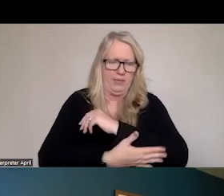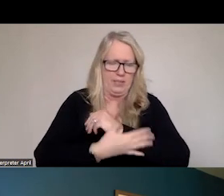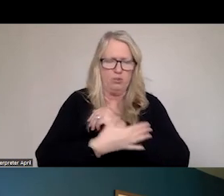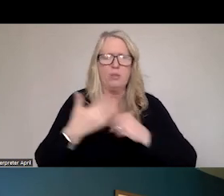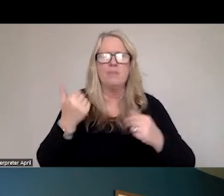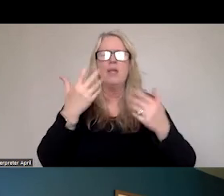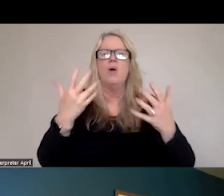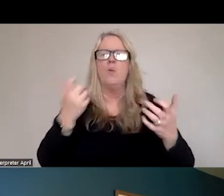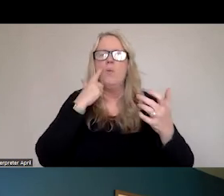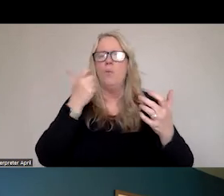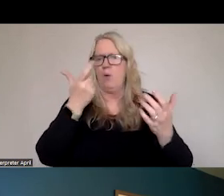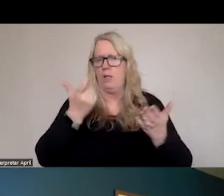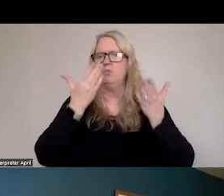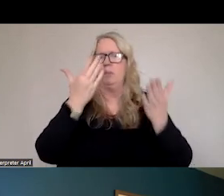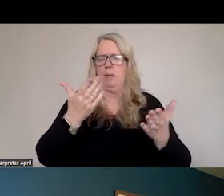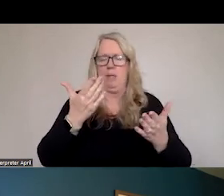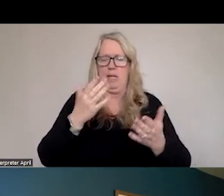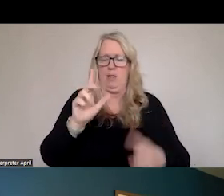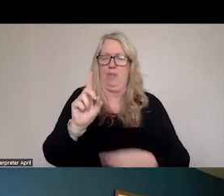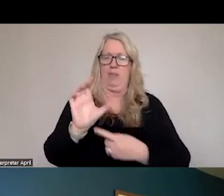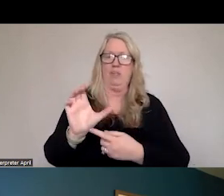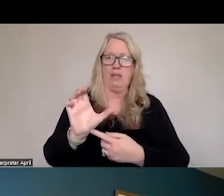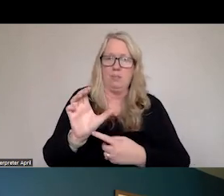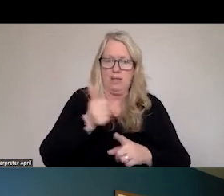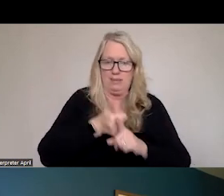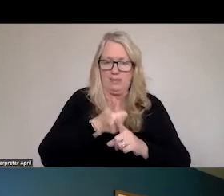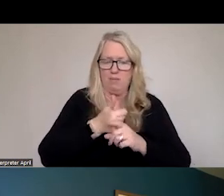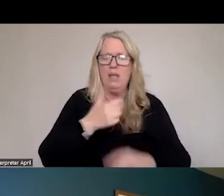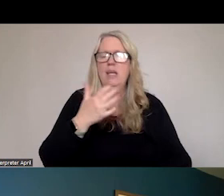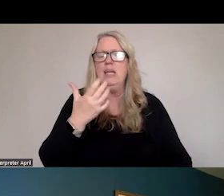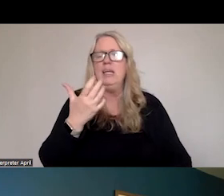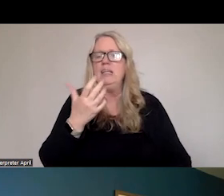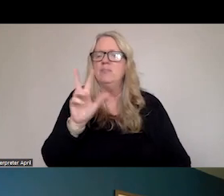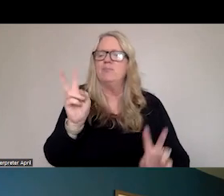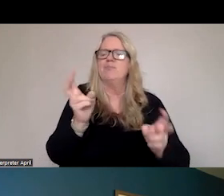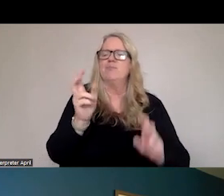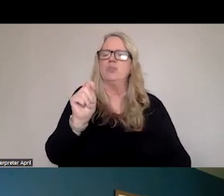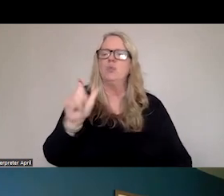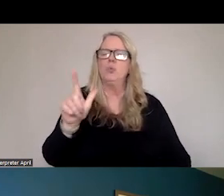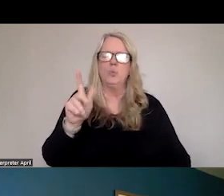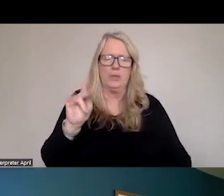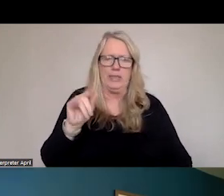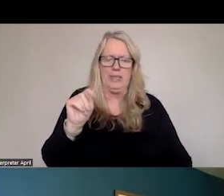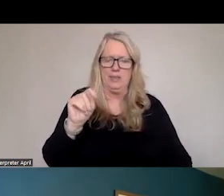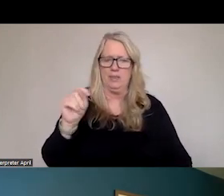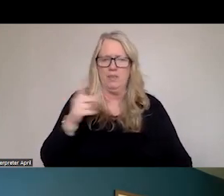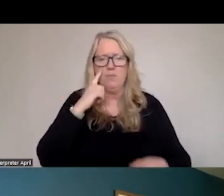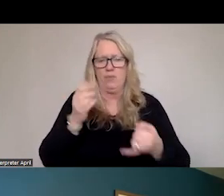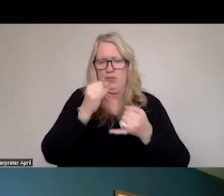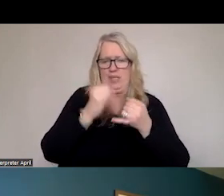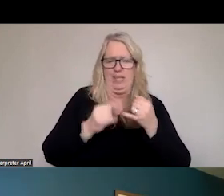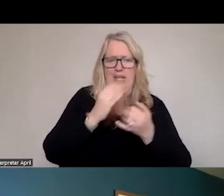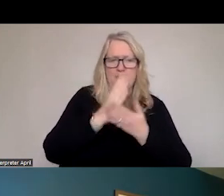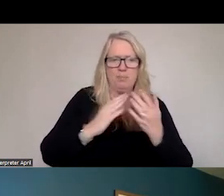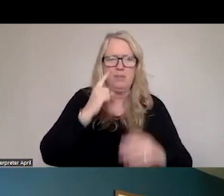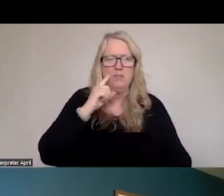out that the document itself is, in essence, kind of a toolkit for that last piece of SAMHSA's guidance